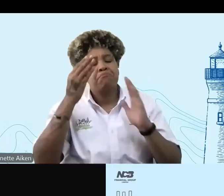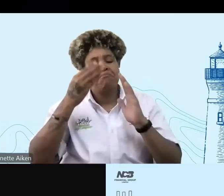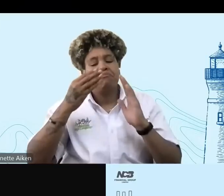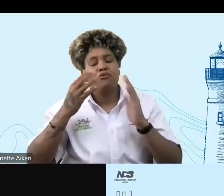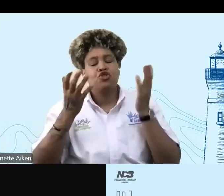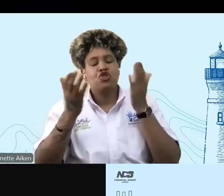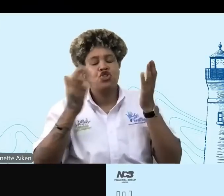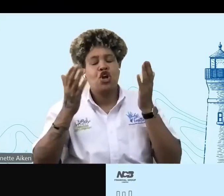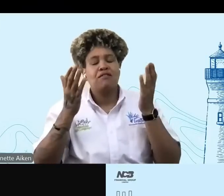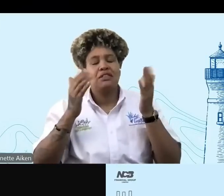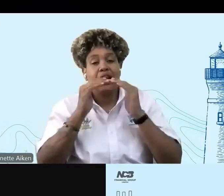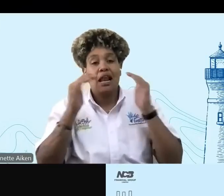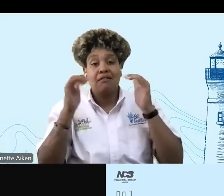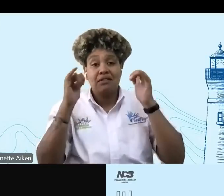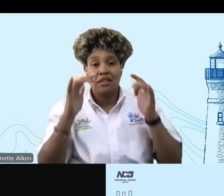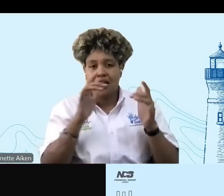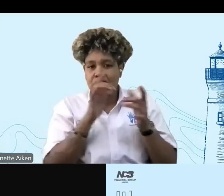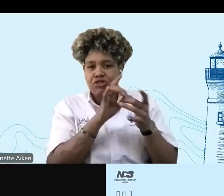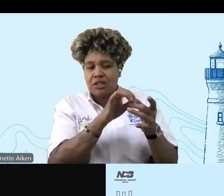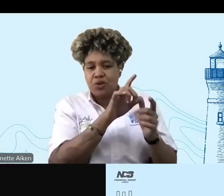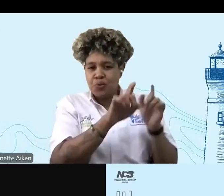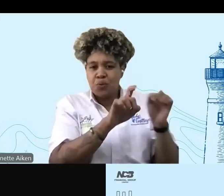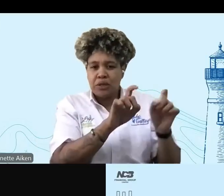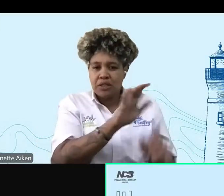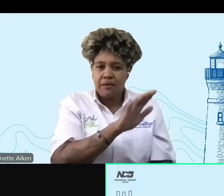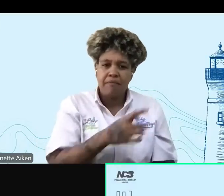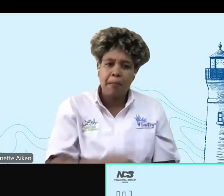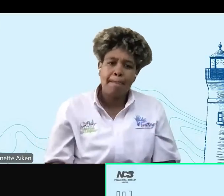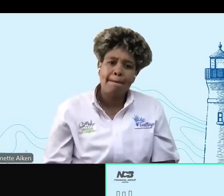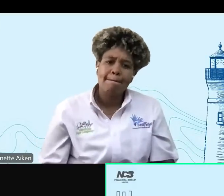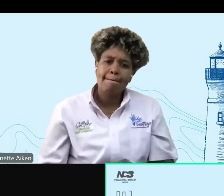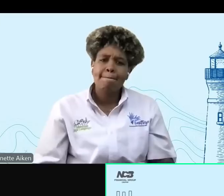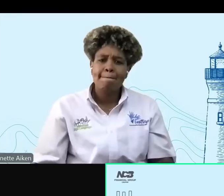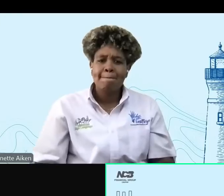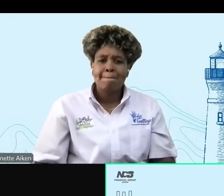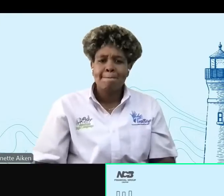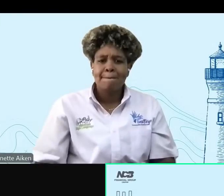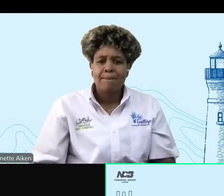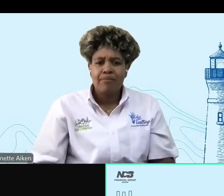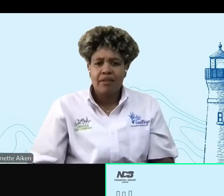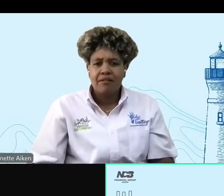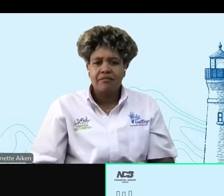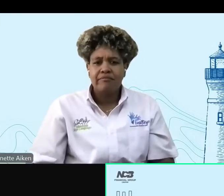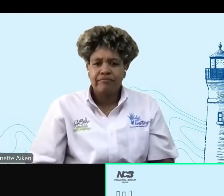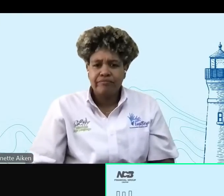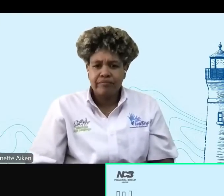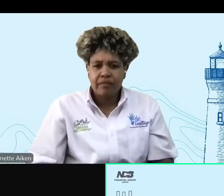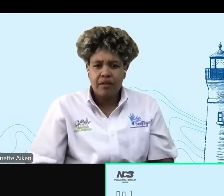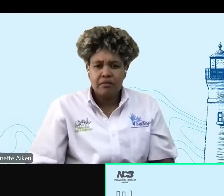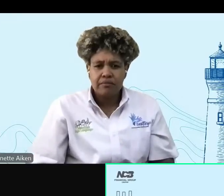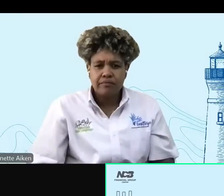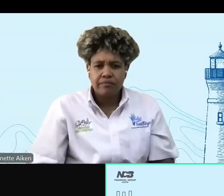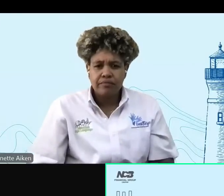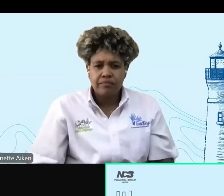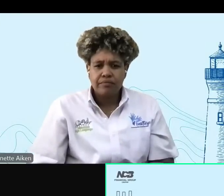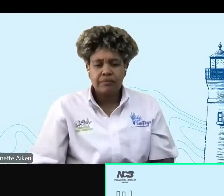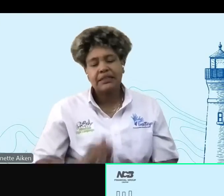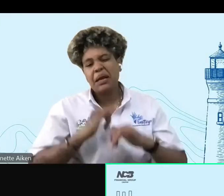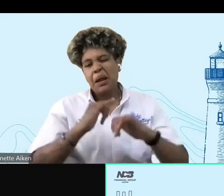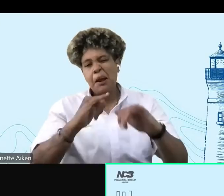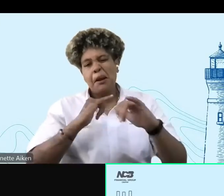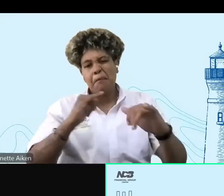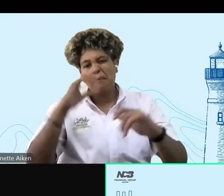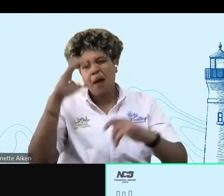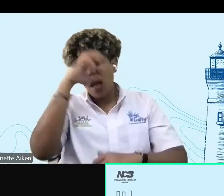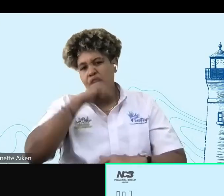standards that to which the question relates. Yes, absolutely. That likewise assume that. It's